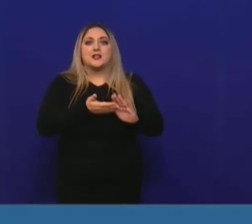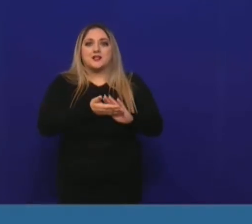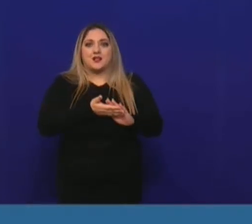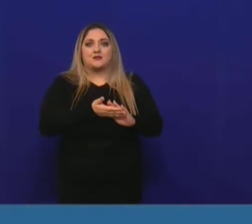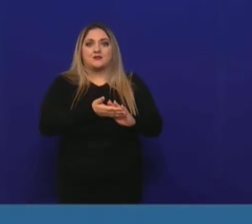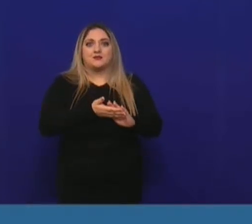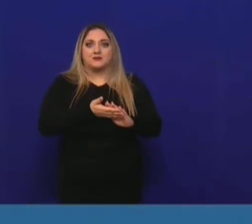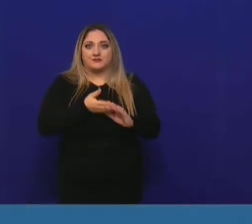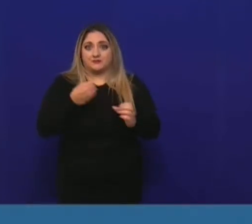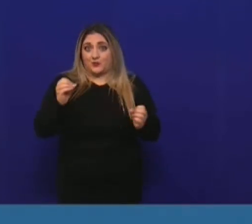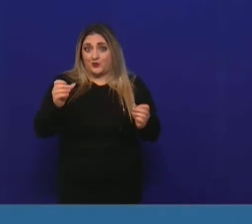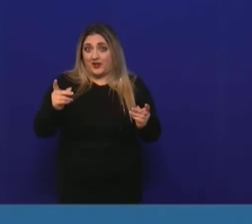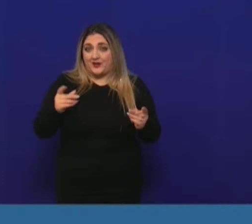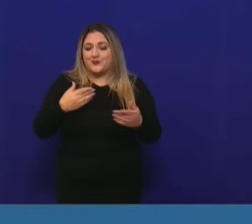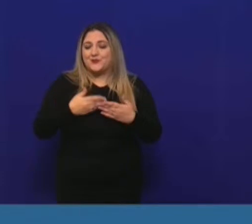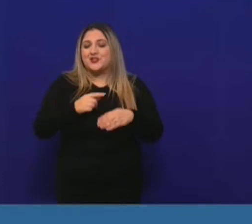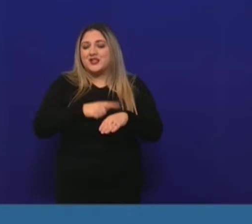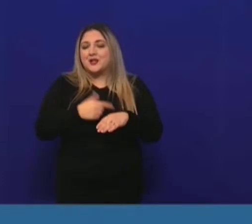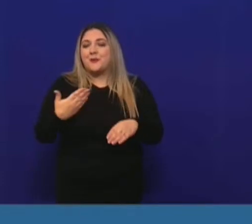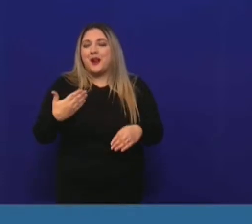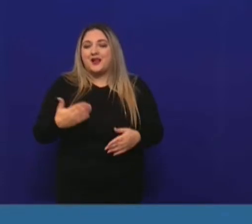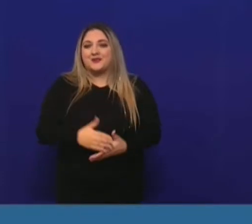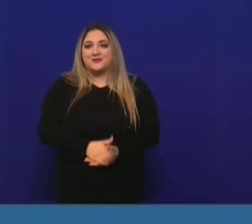inkun nistgħu iktar inħaffu l-proċess.